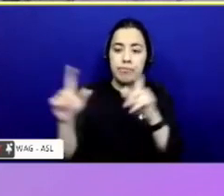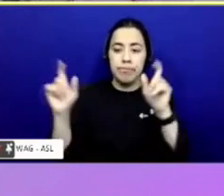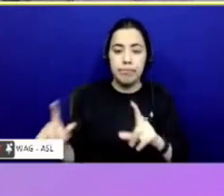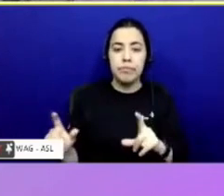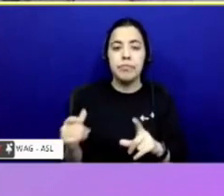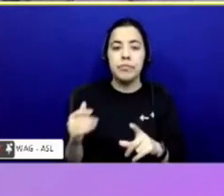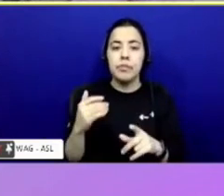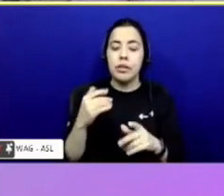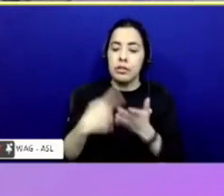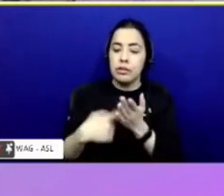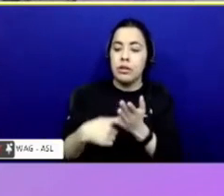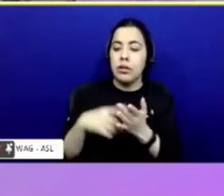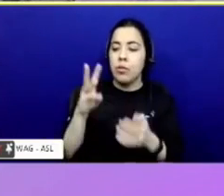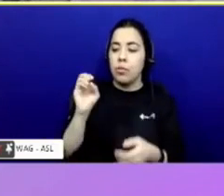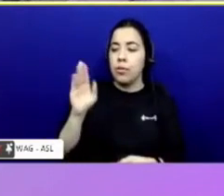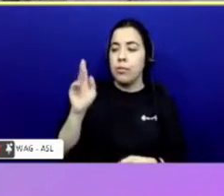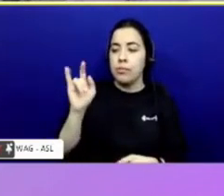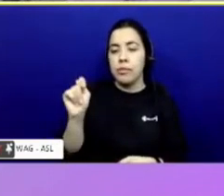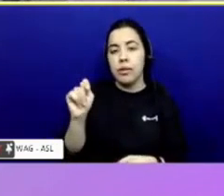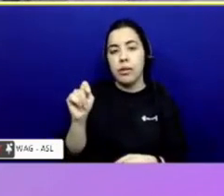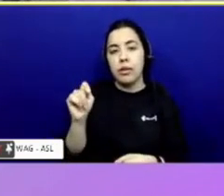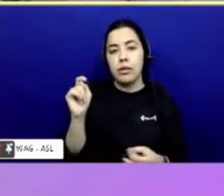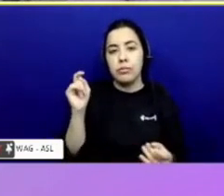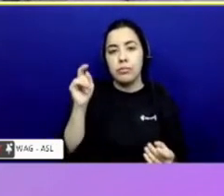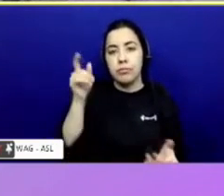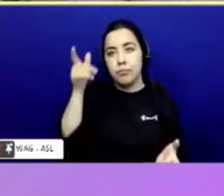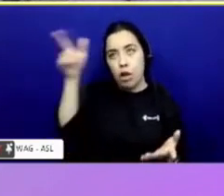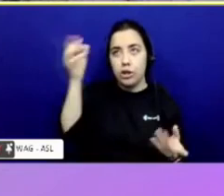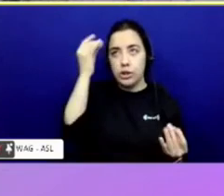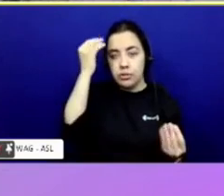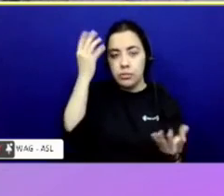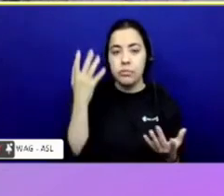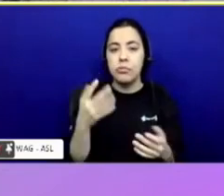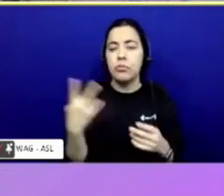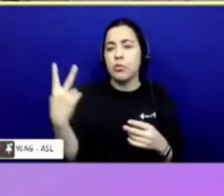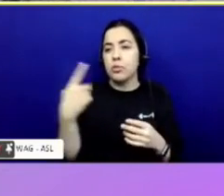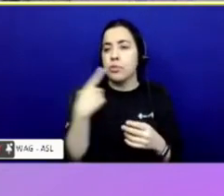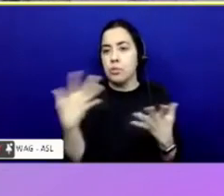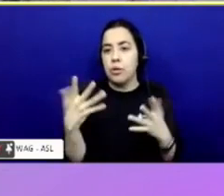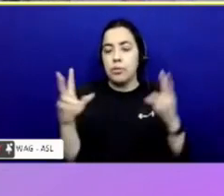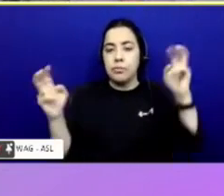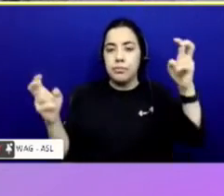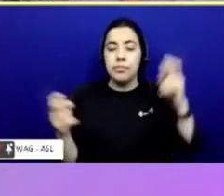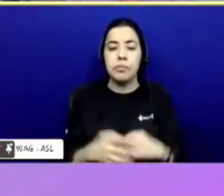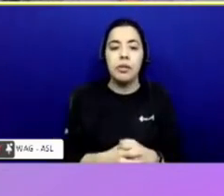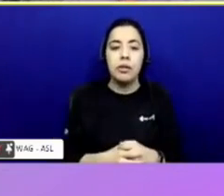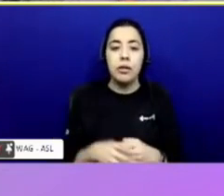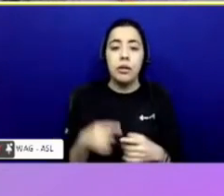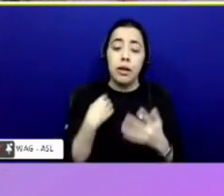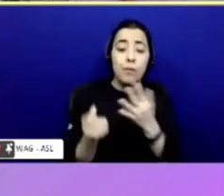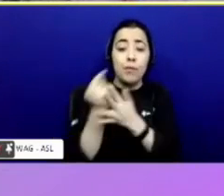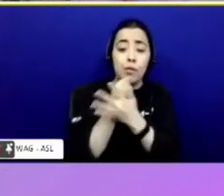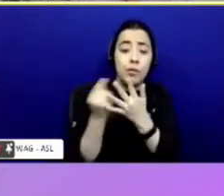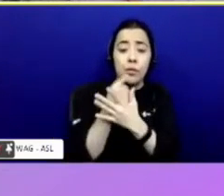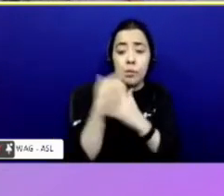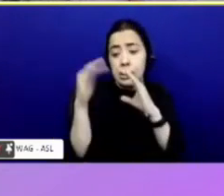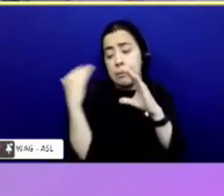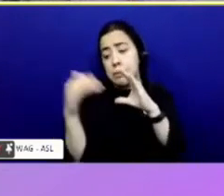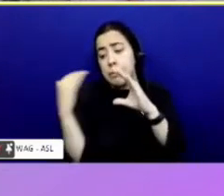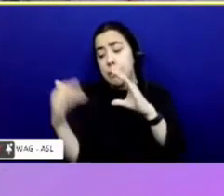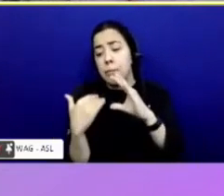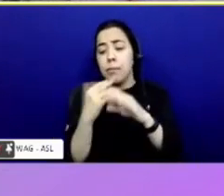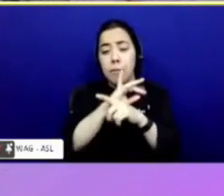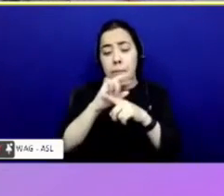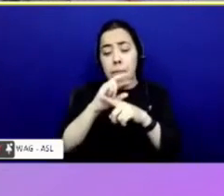about WebKit's rationale. I'll read 2 tweets here. The first says, I reviewed lots of emails, bug reports, and feedback